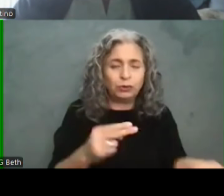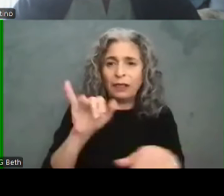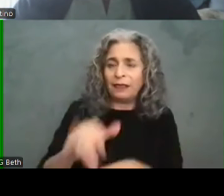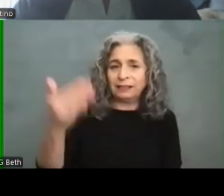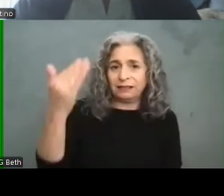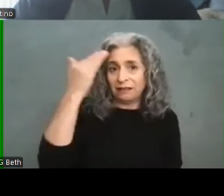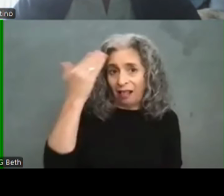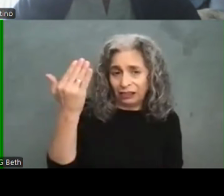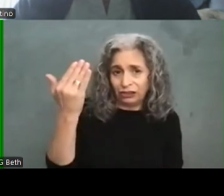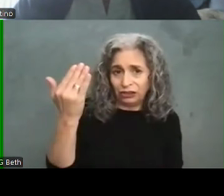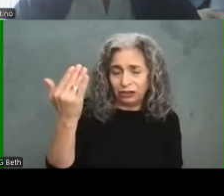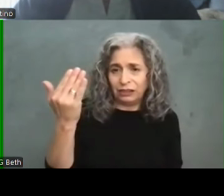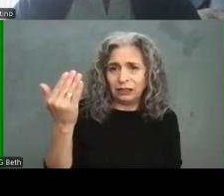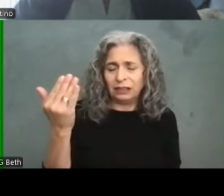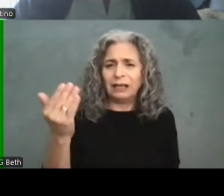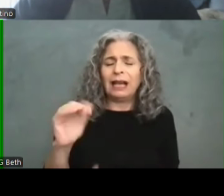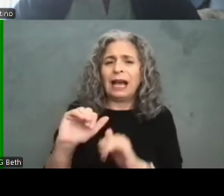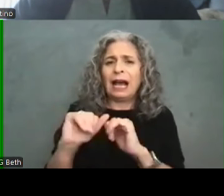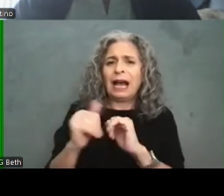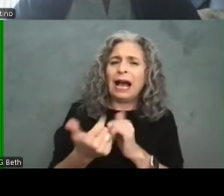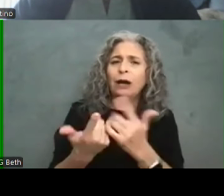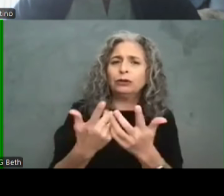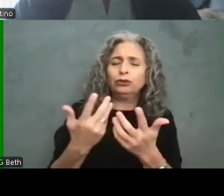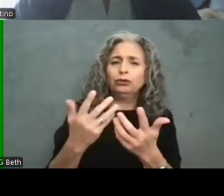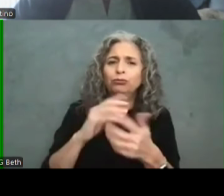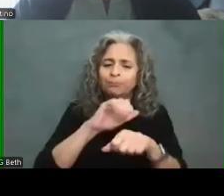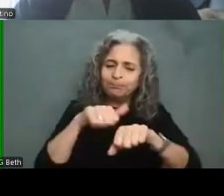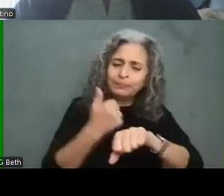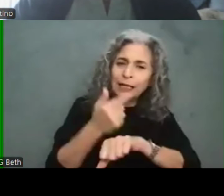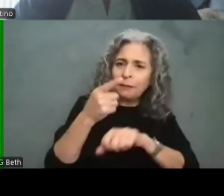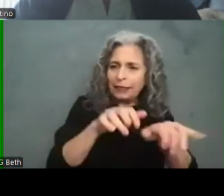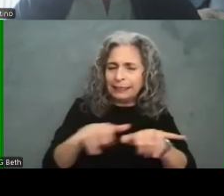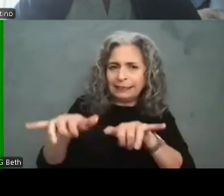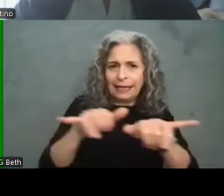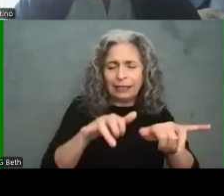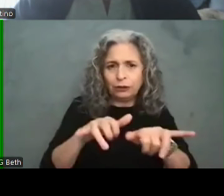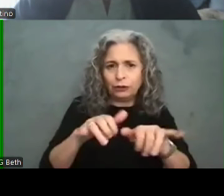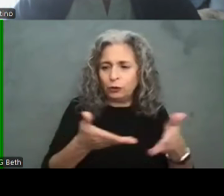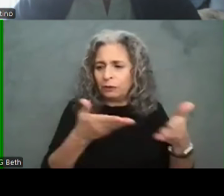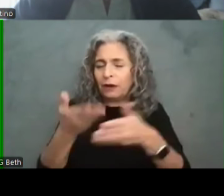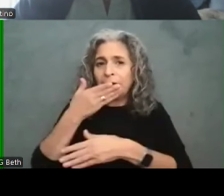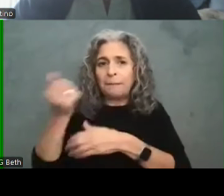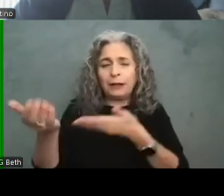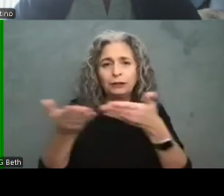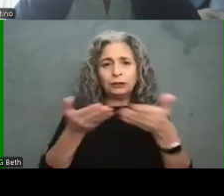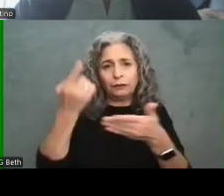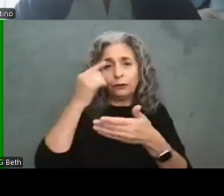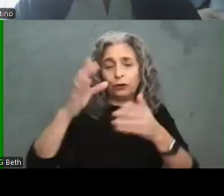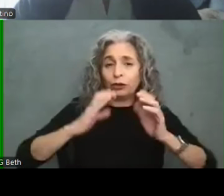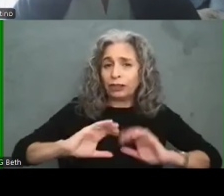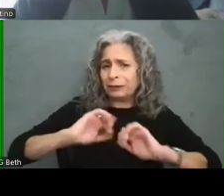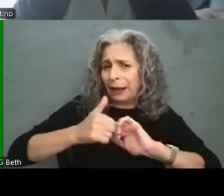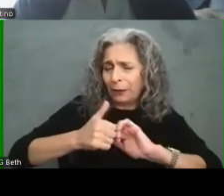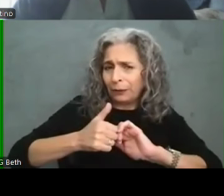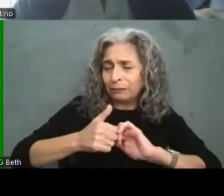knowledge that you have of how to implement this standard to provide a better service for your customers? So you can say to